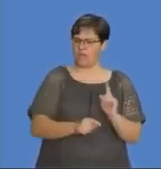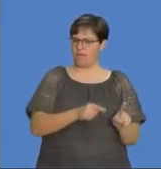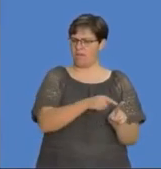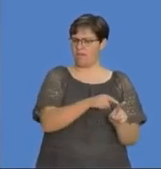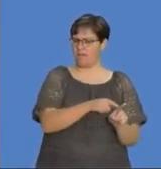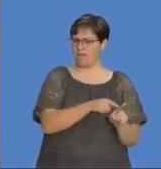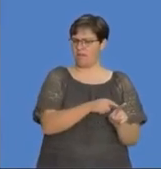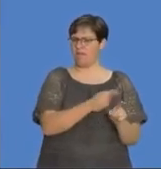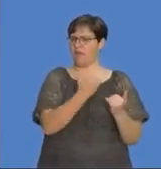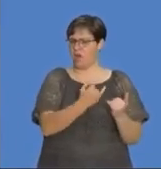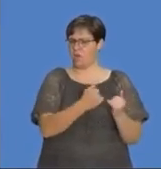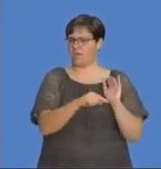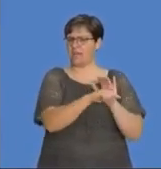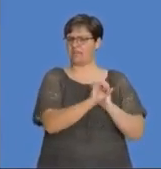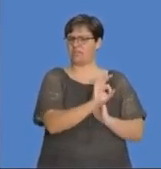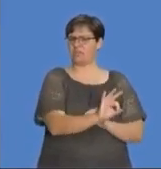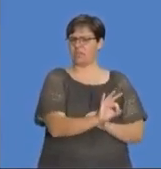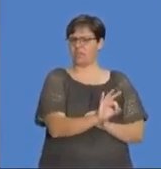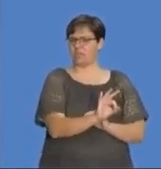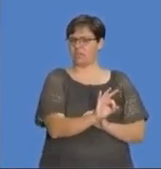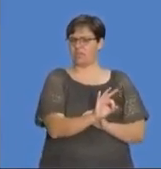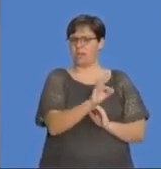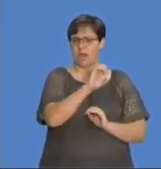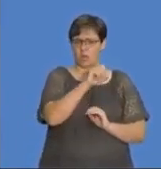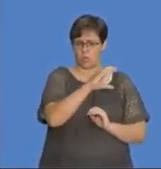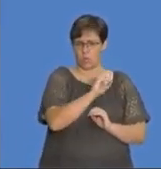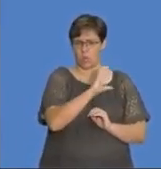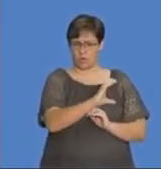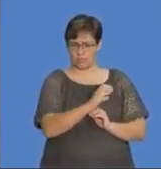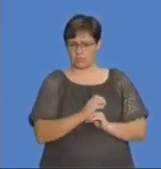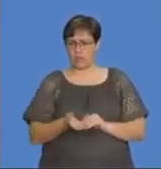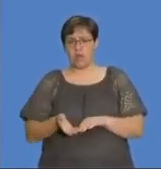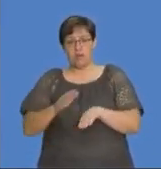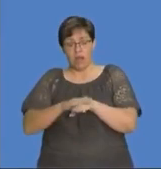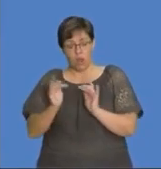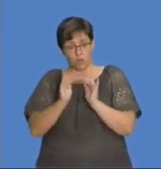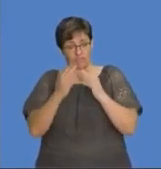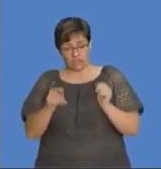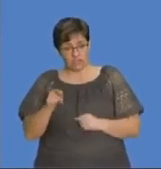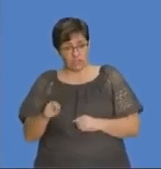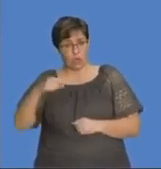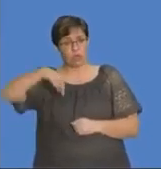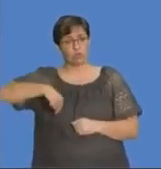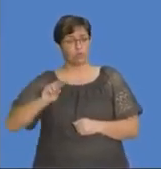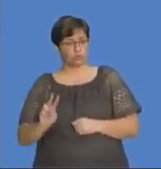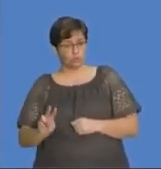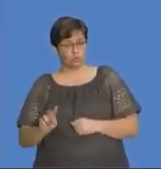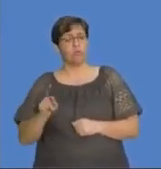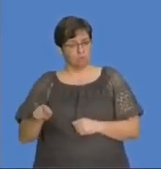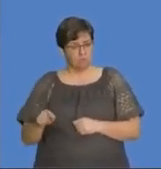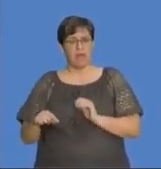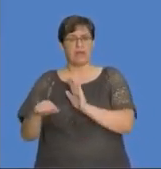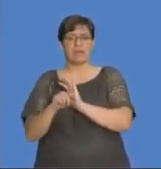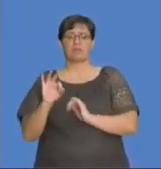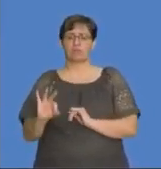Q1 is now -3 microcoulombs, while the new charge after contact on Q2 is